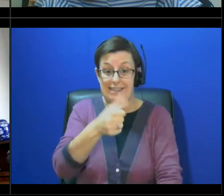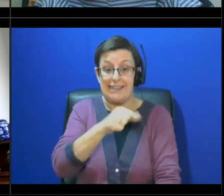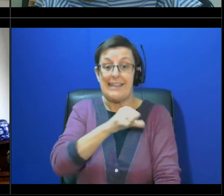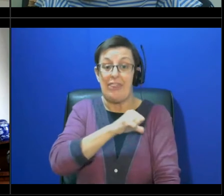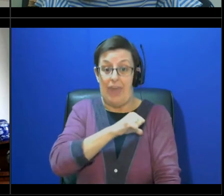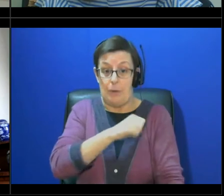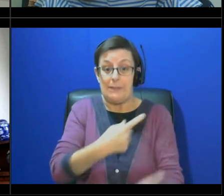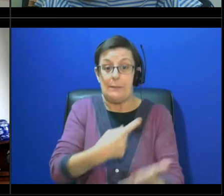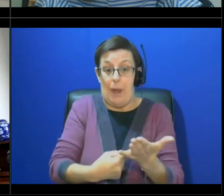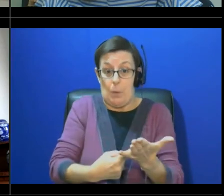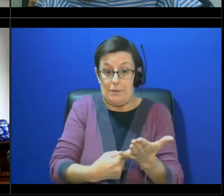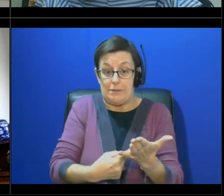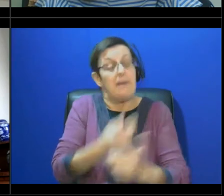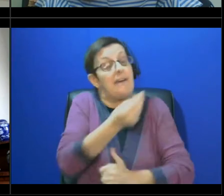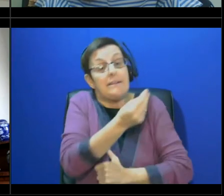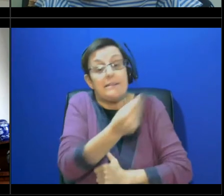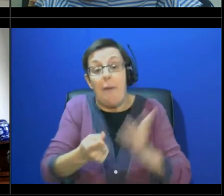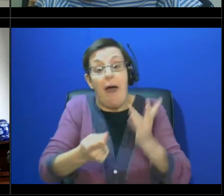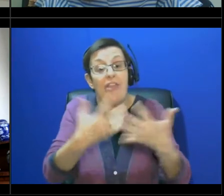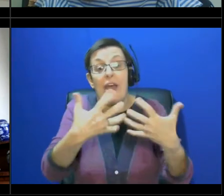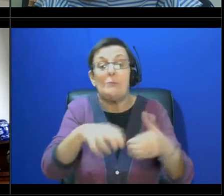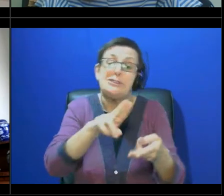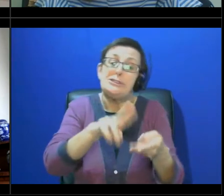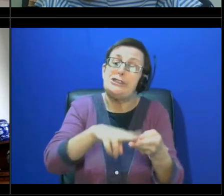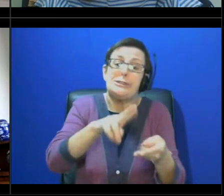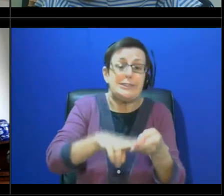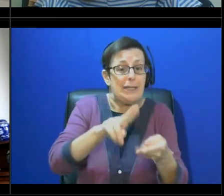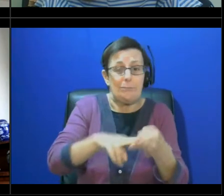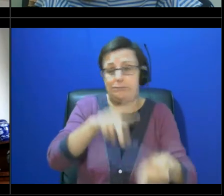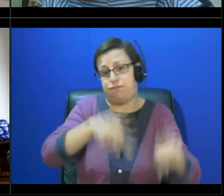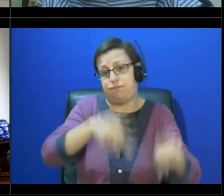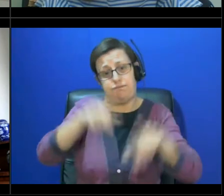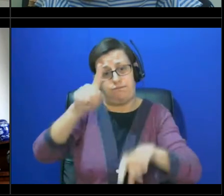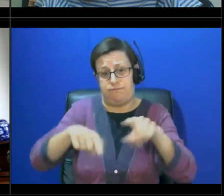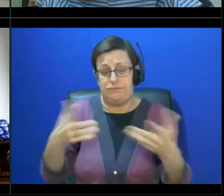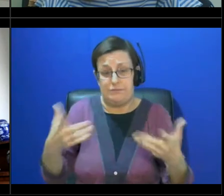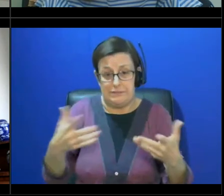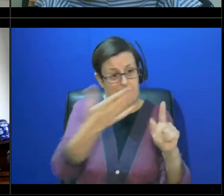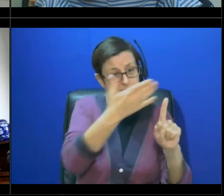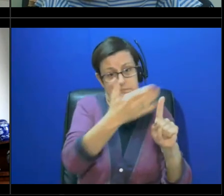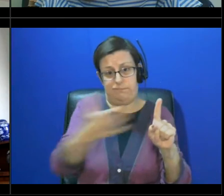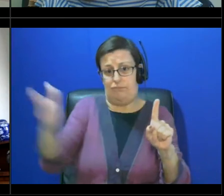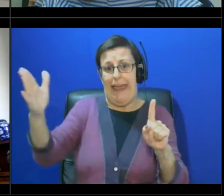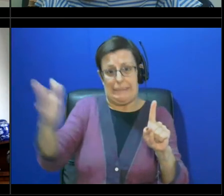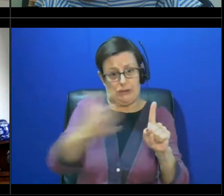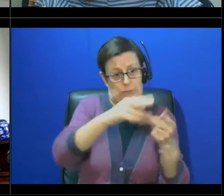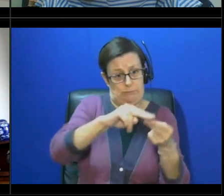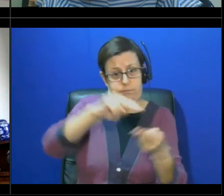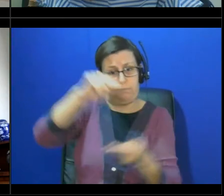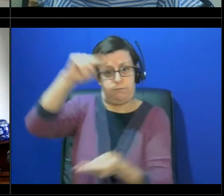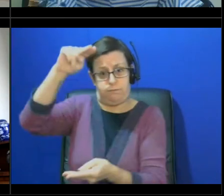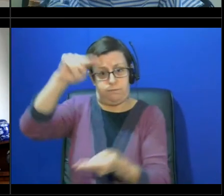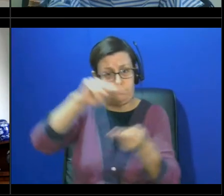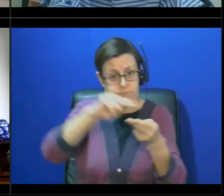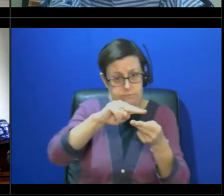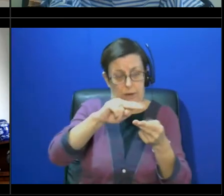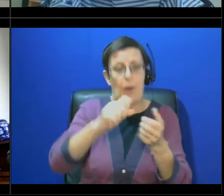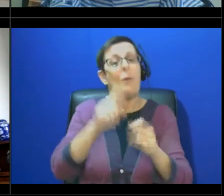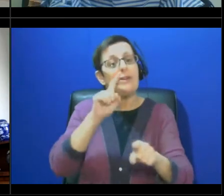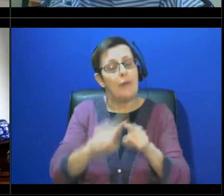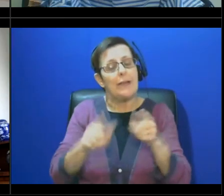is not expensive at all. And another thing that we're trying to do is improve improve the range of instruments available.